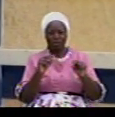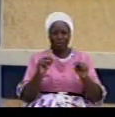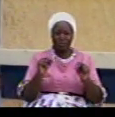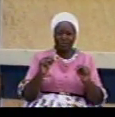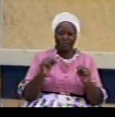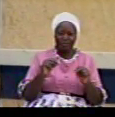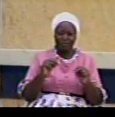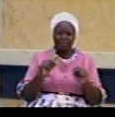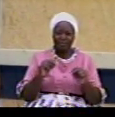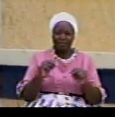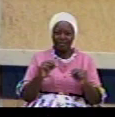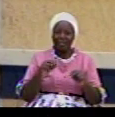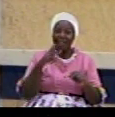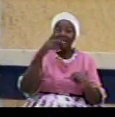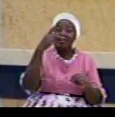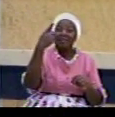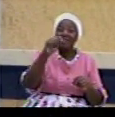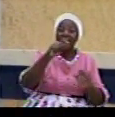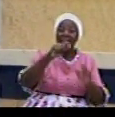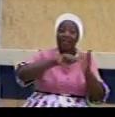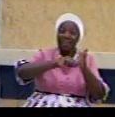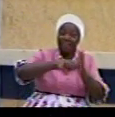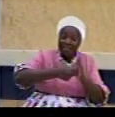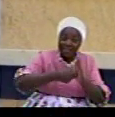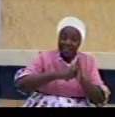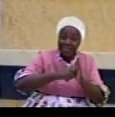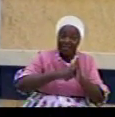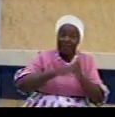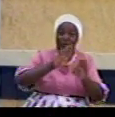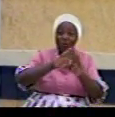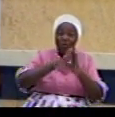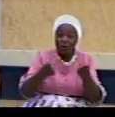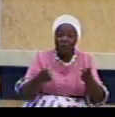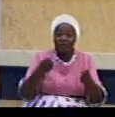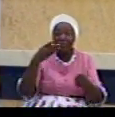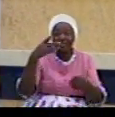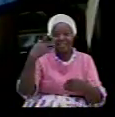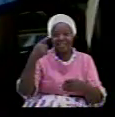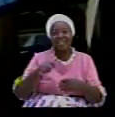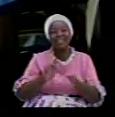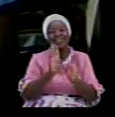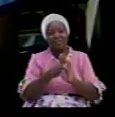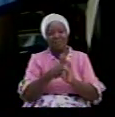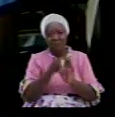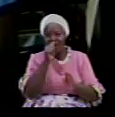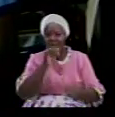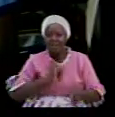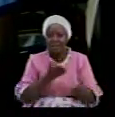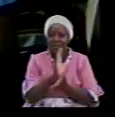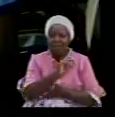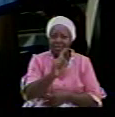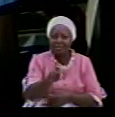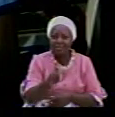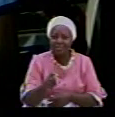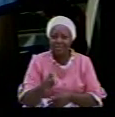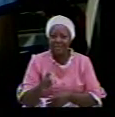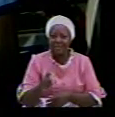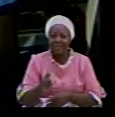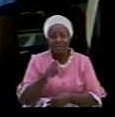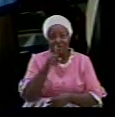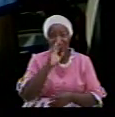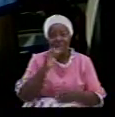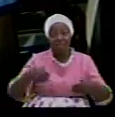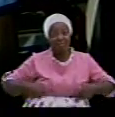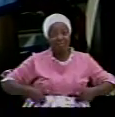The key opened the door. Am I right? You are young, you